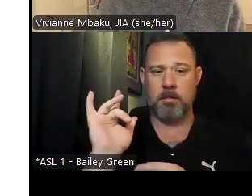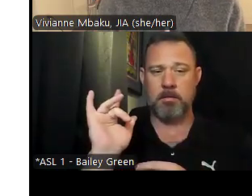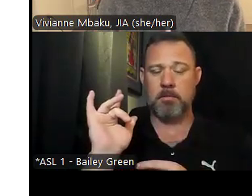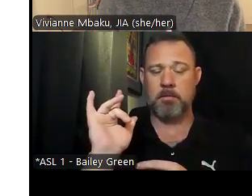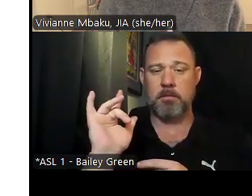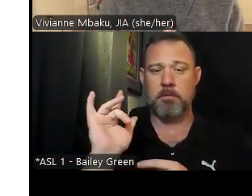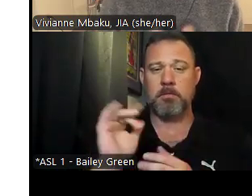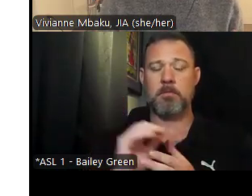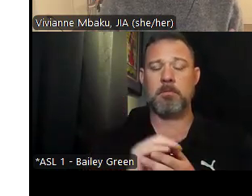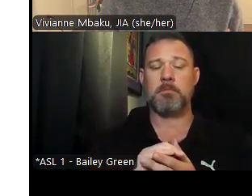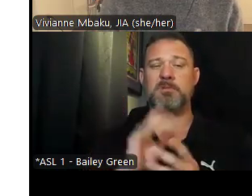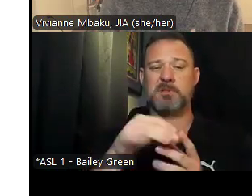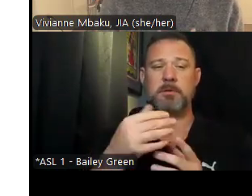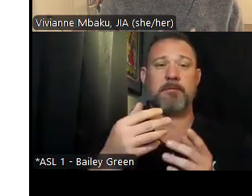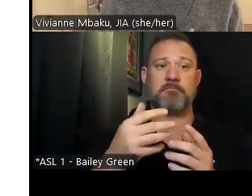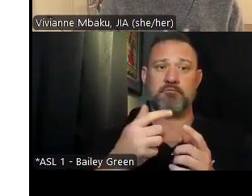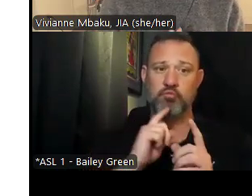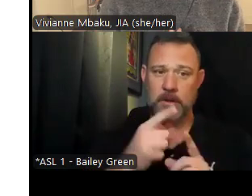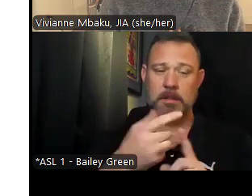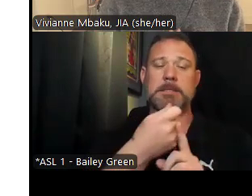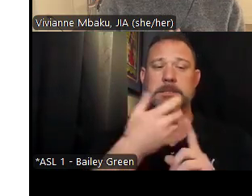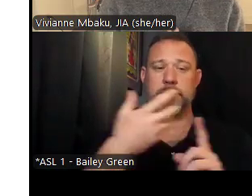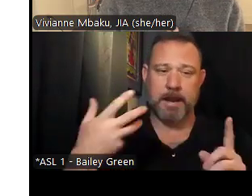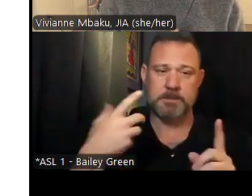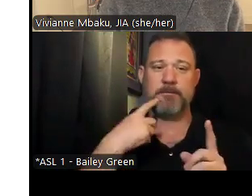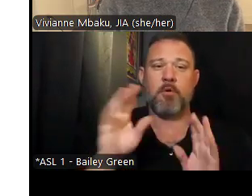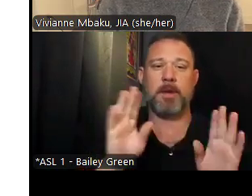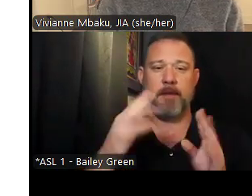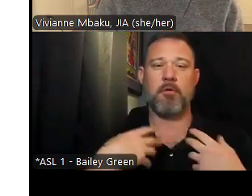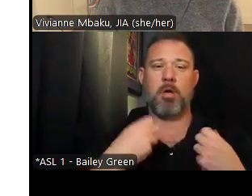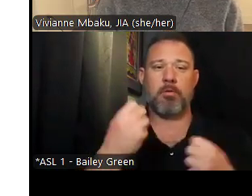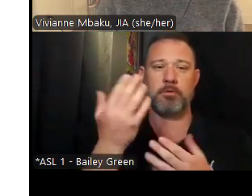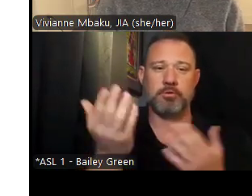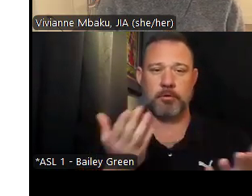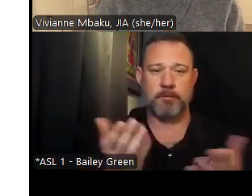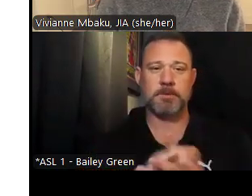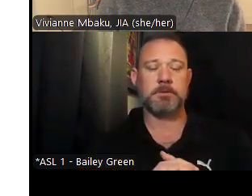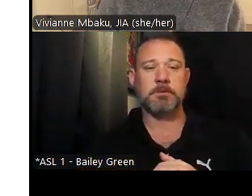really expansive eligibility for behavioral health services.